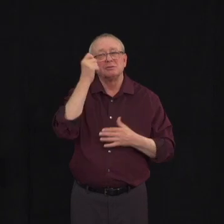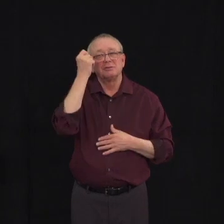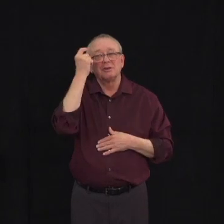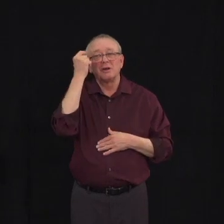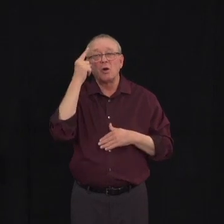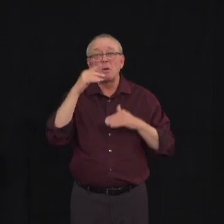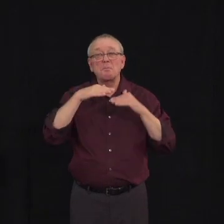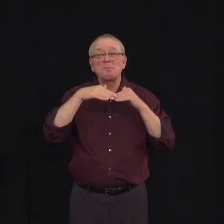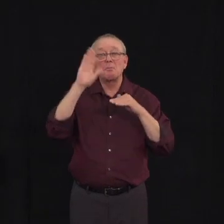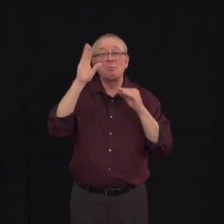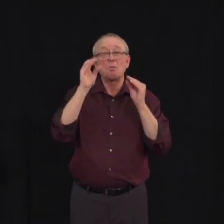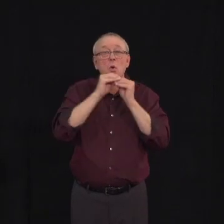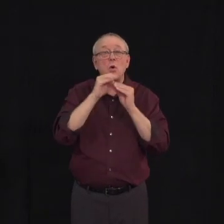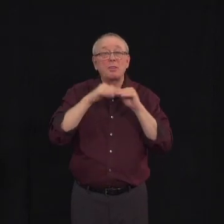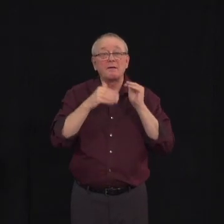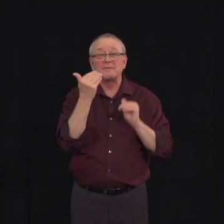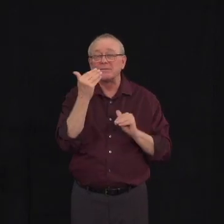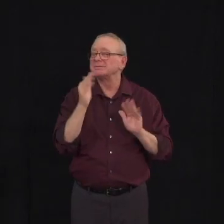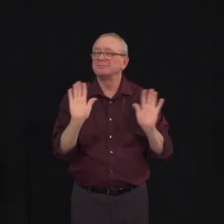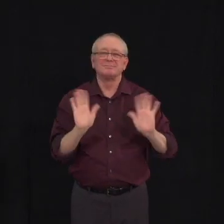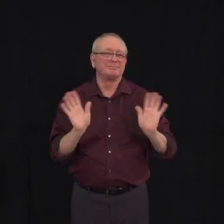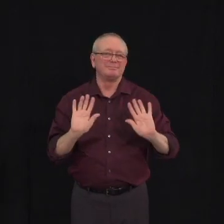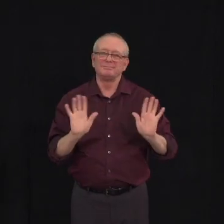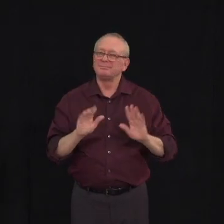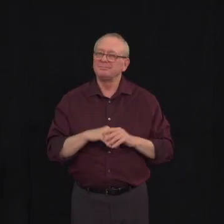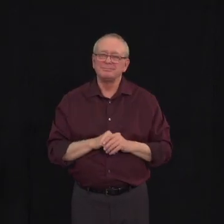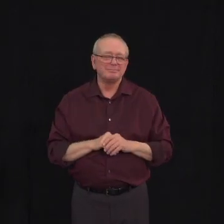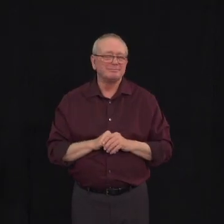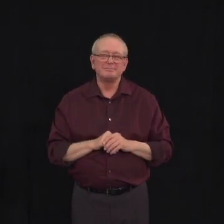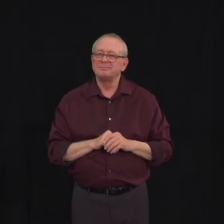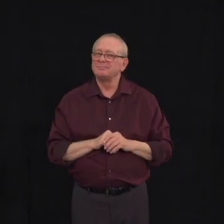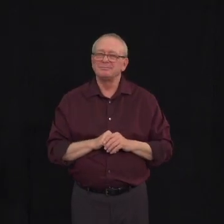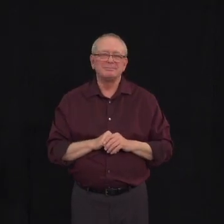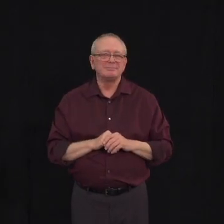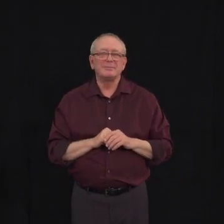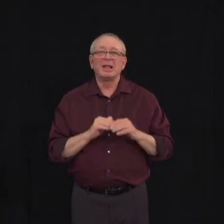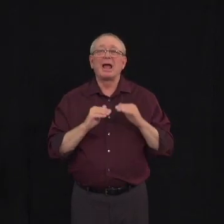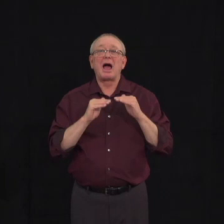although we do expect that number to increase above 15